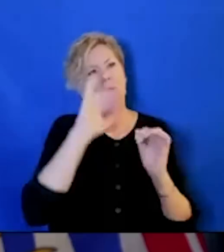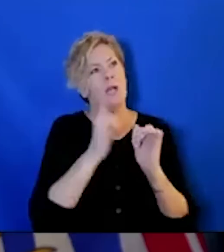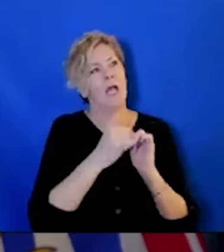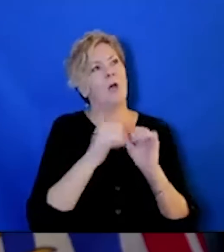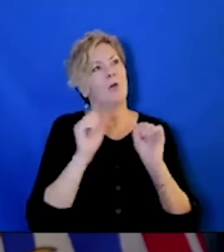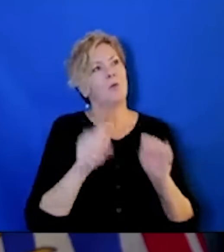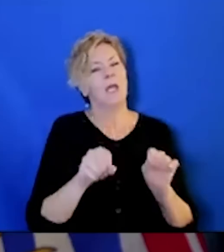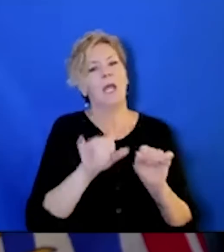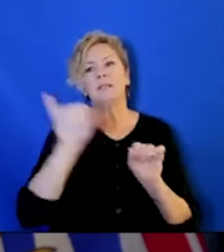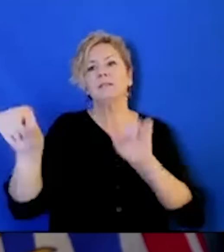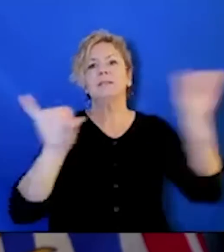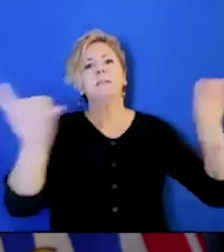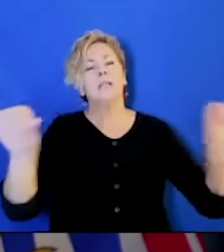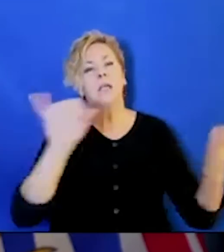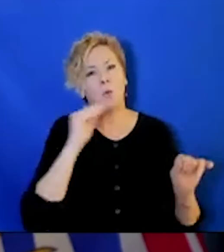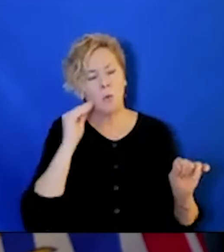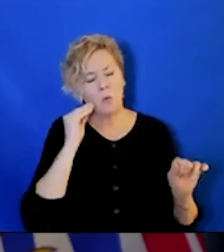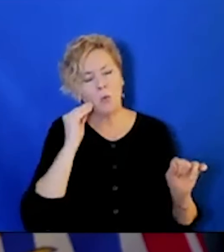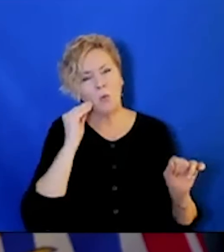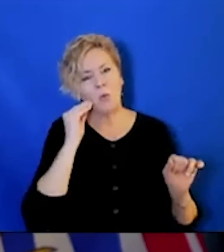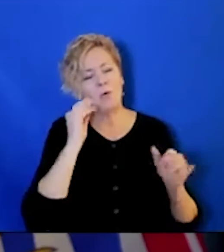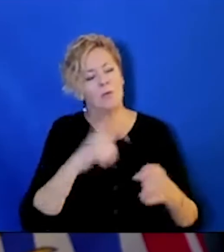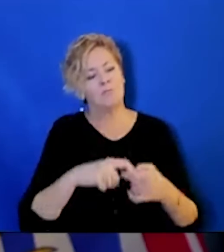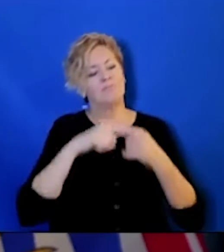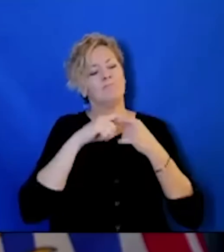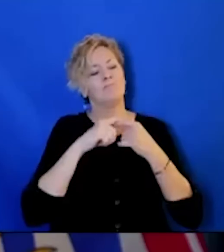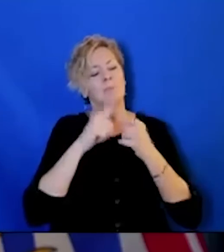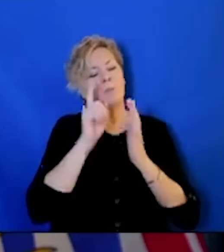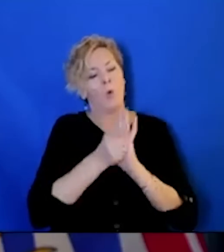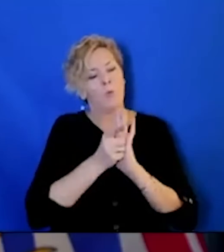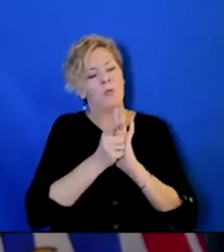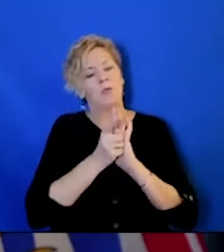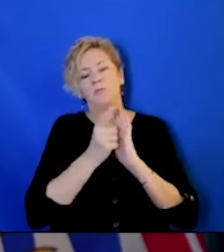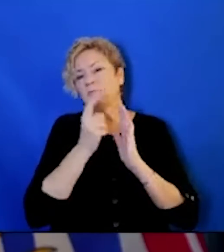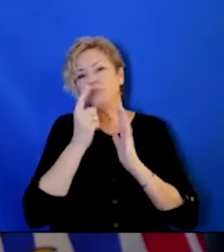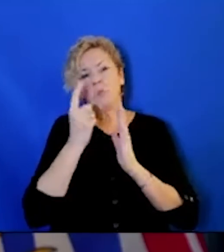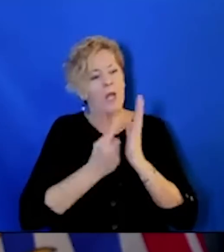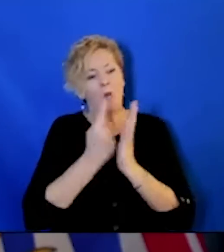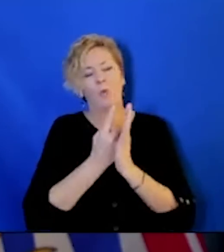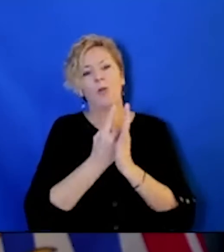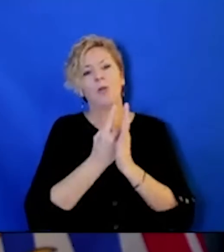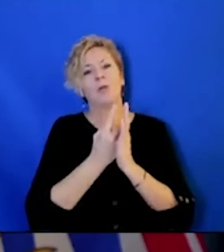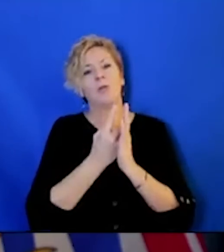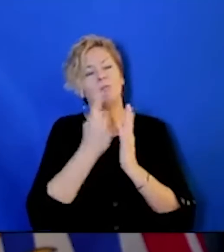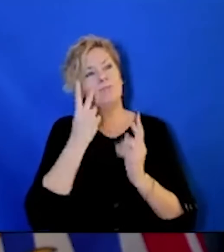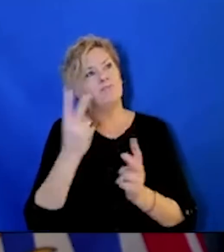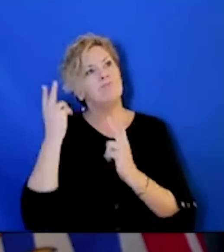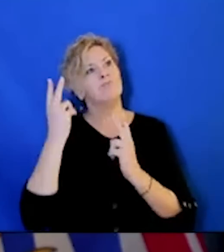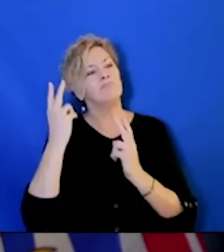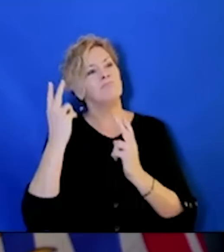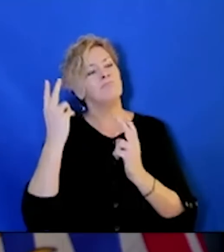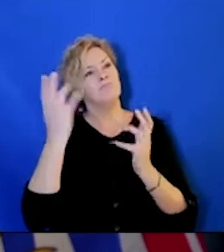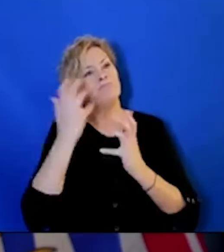remote ceremonies, buy a virtual poppy instead. We have been through hard